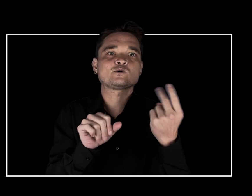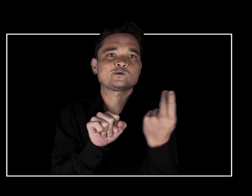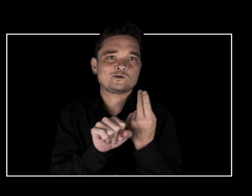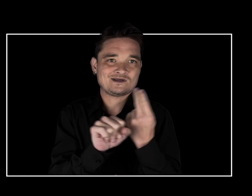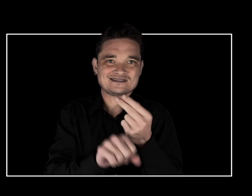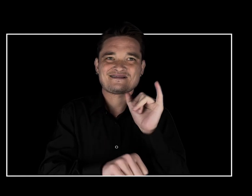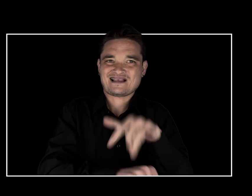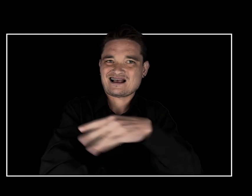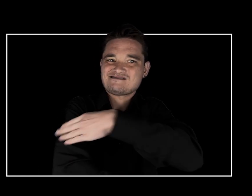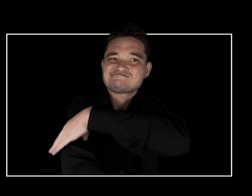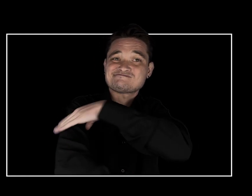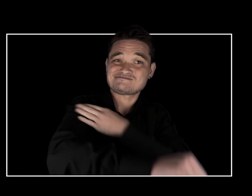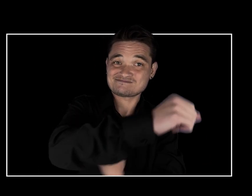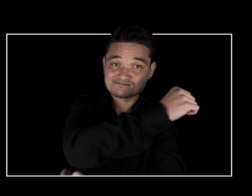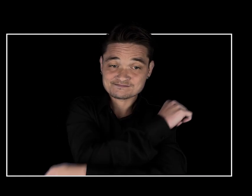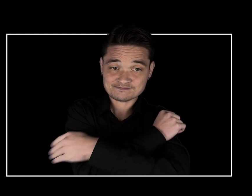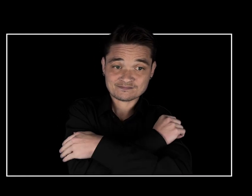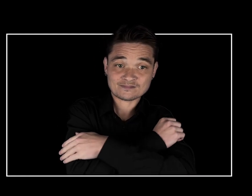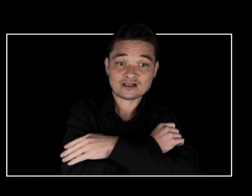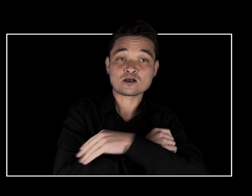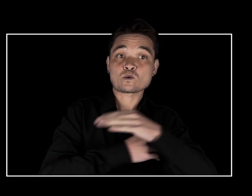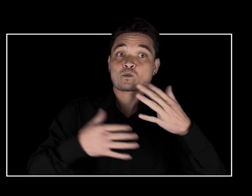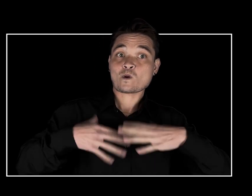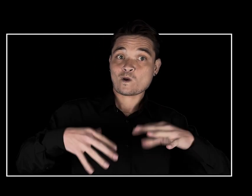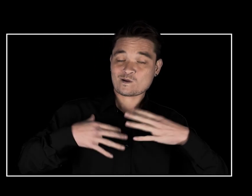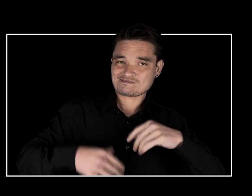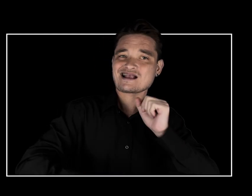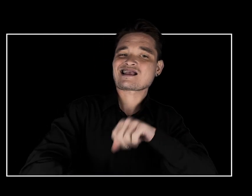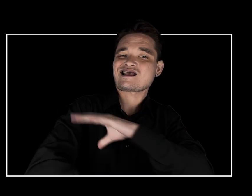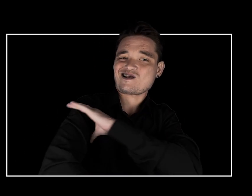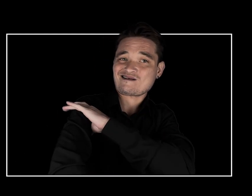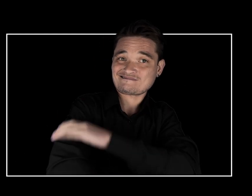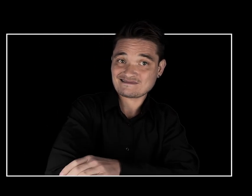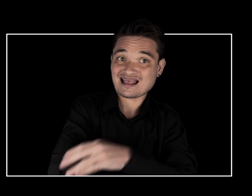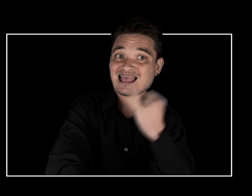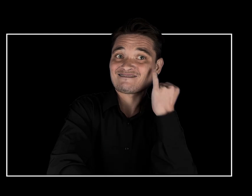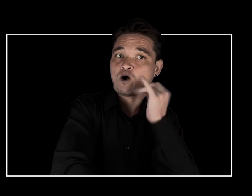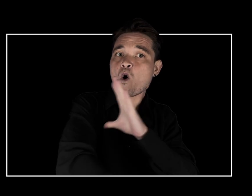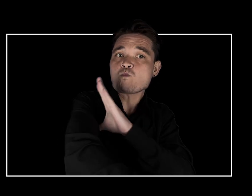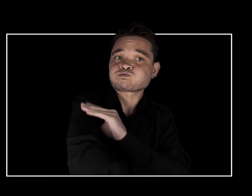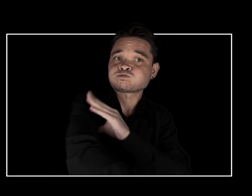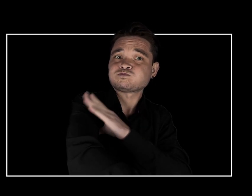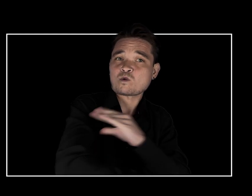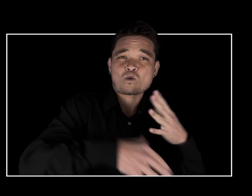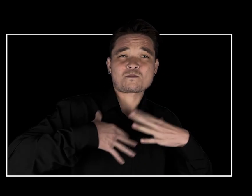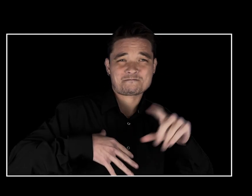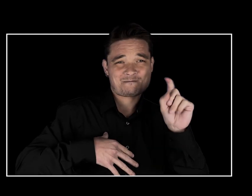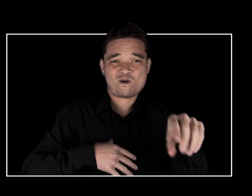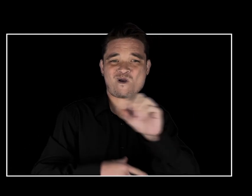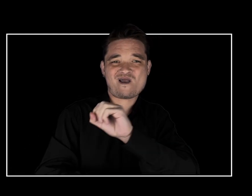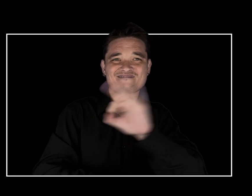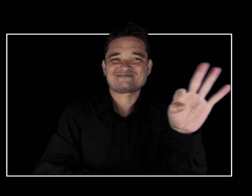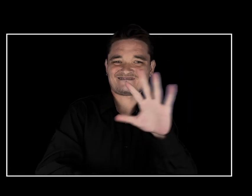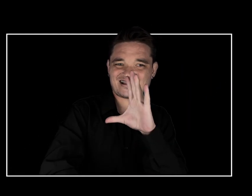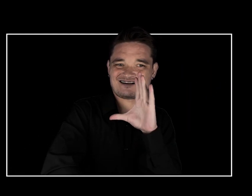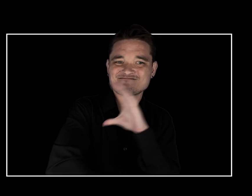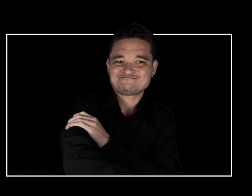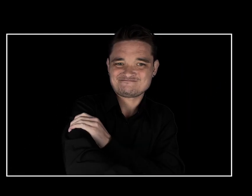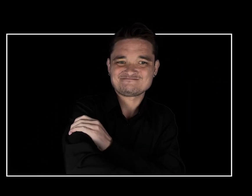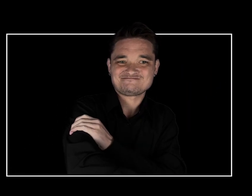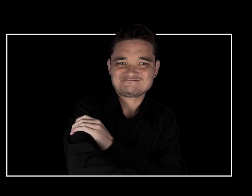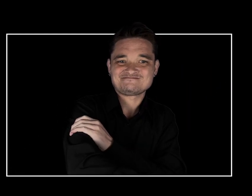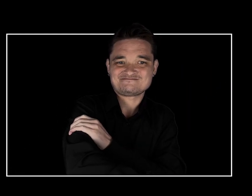However, remove any bulky clothing that may prevent contact with the limb. If the tourniquet is being placed over a